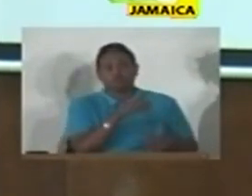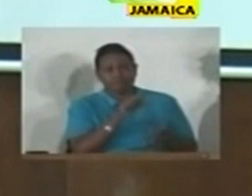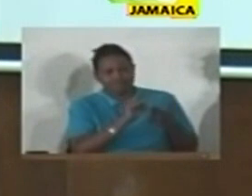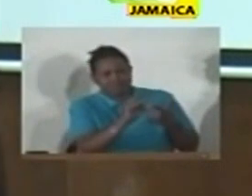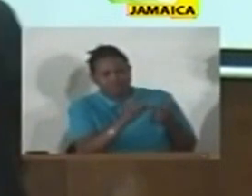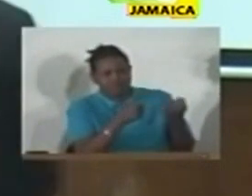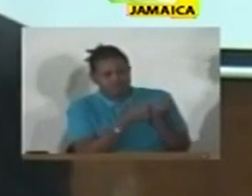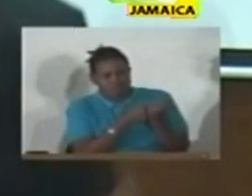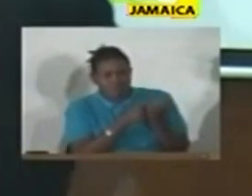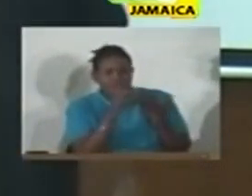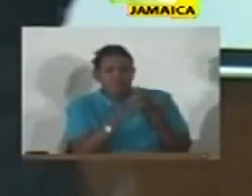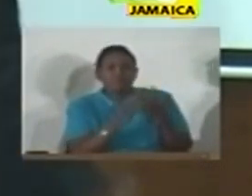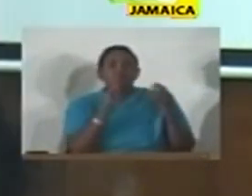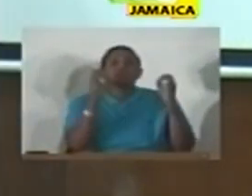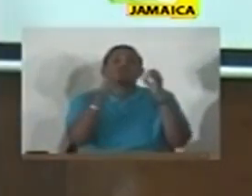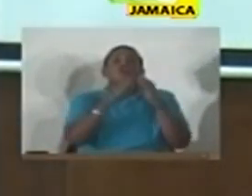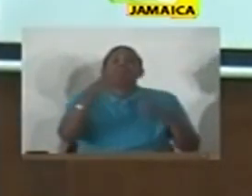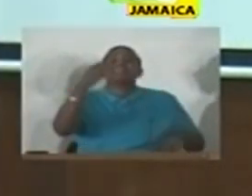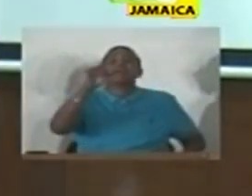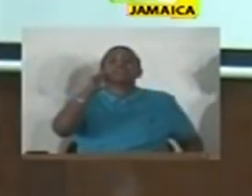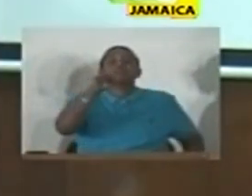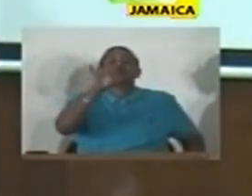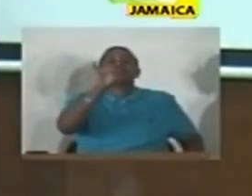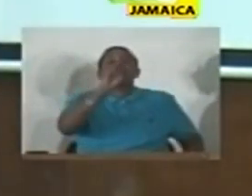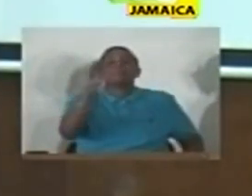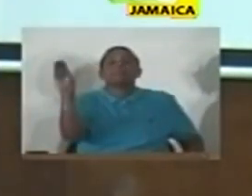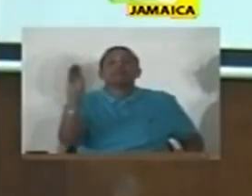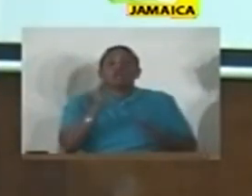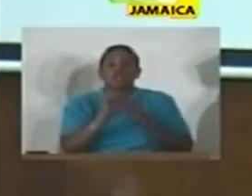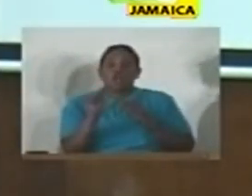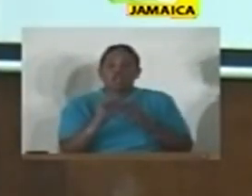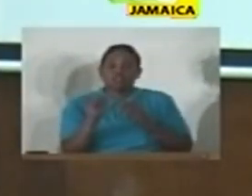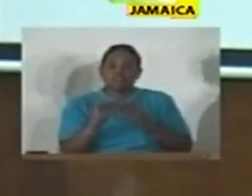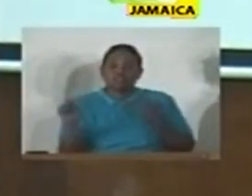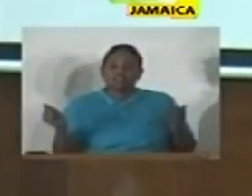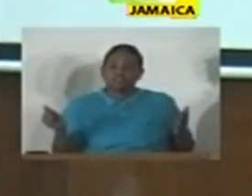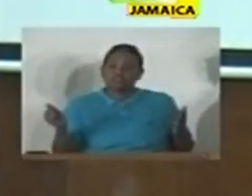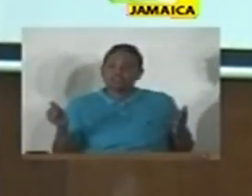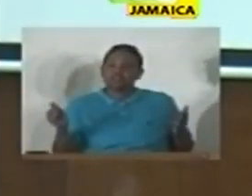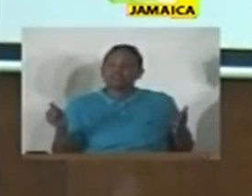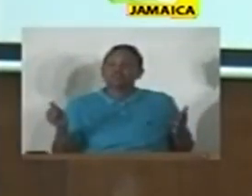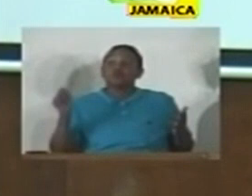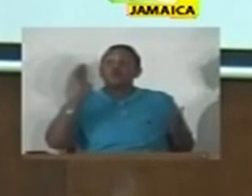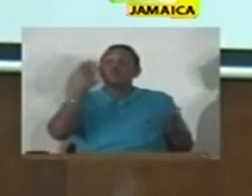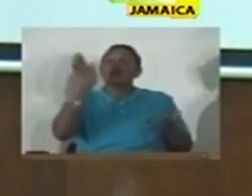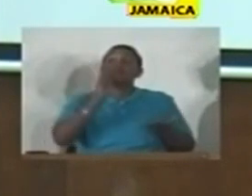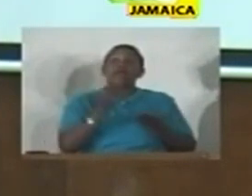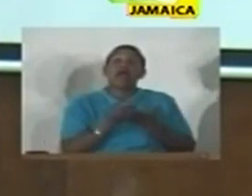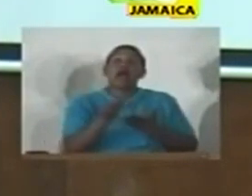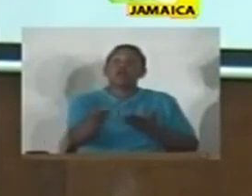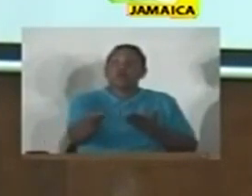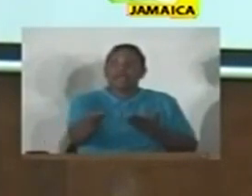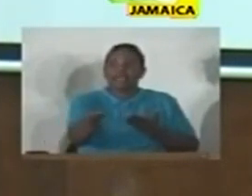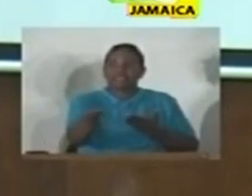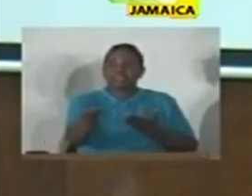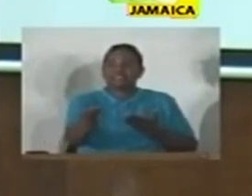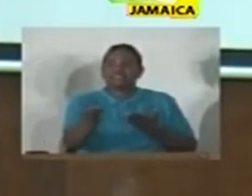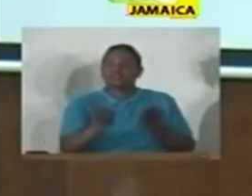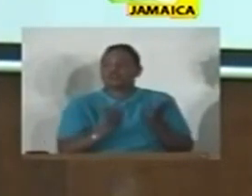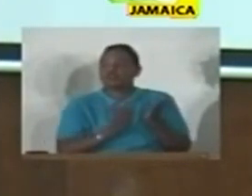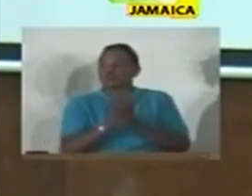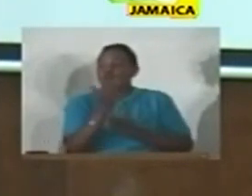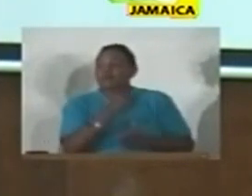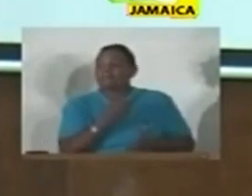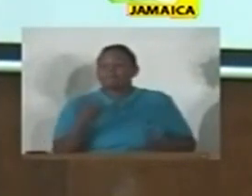further $19.9 million is to be allocated via the members